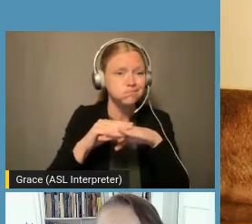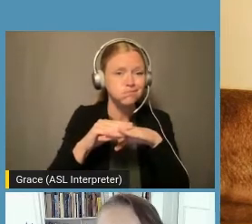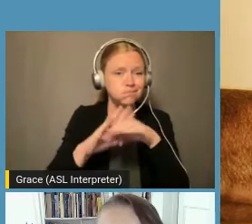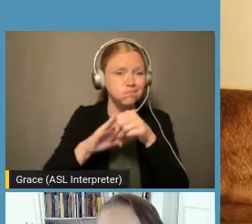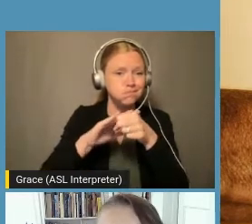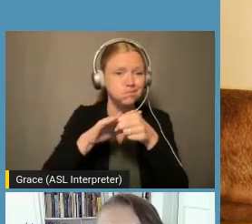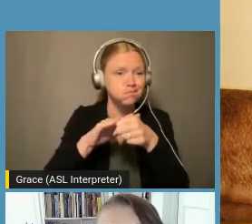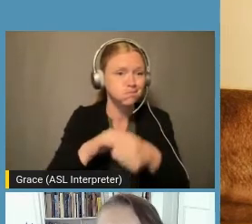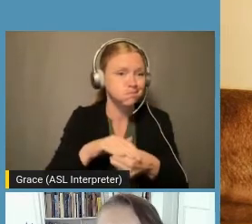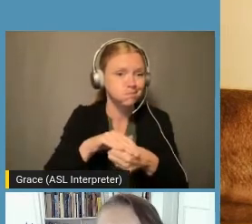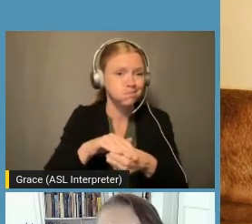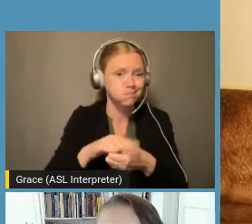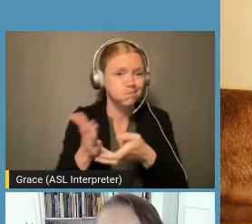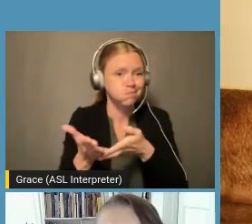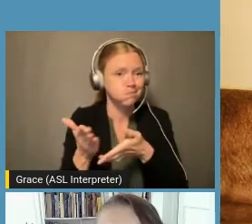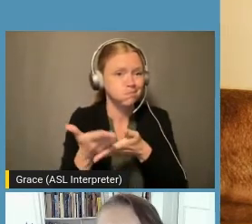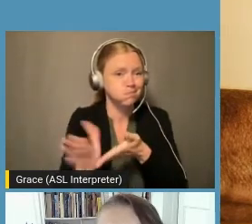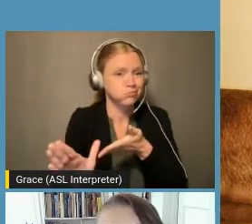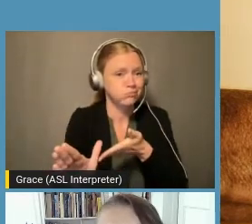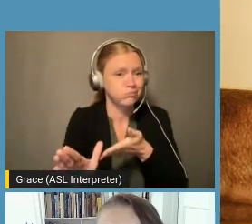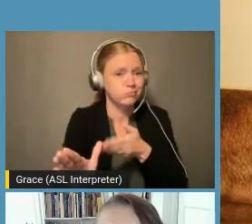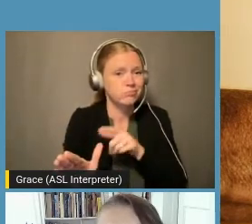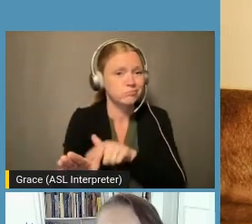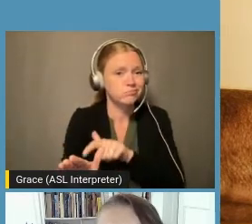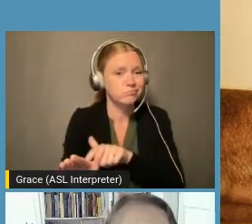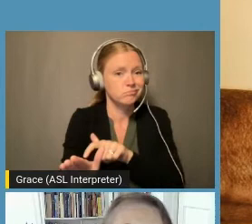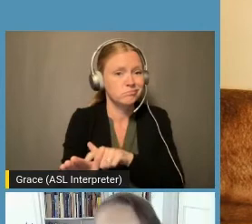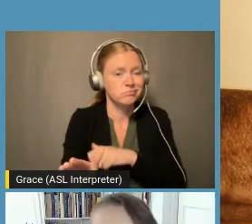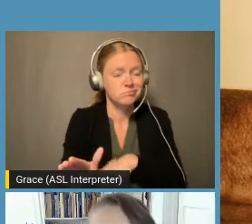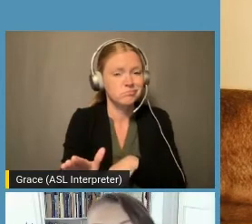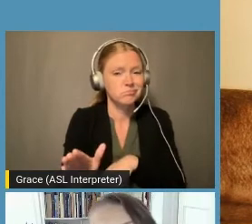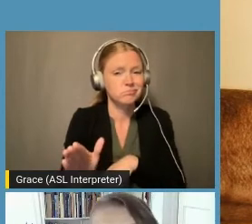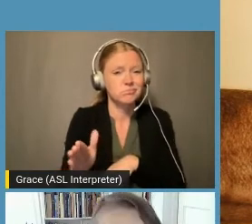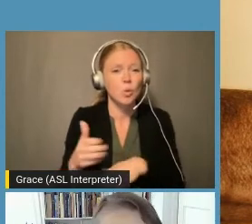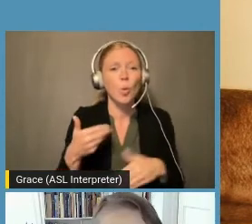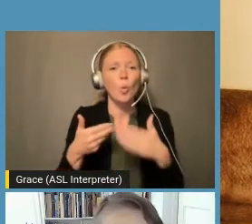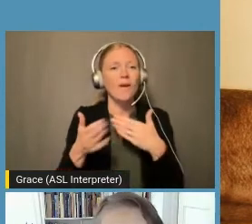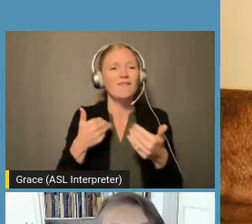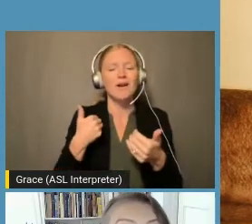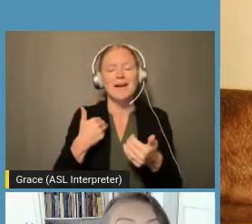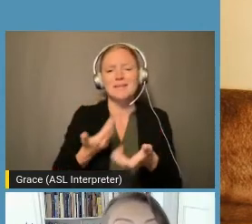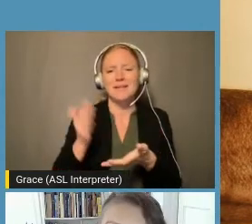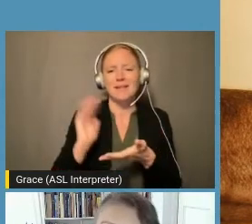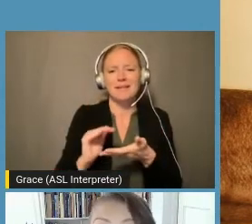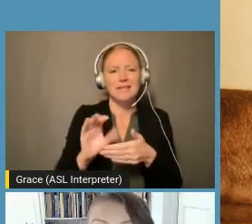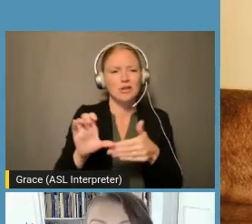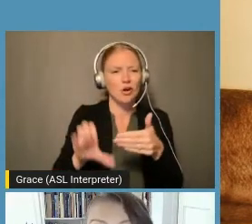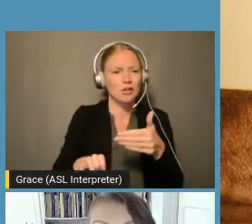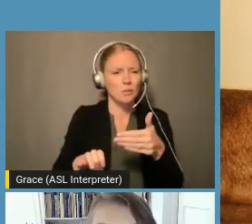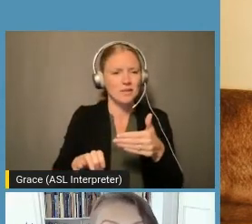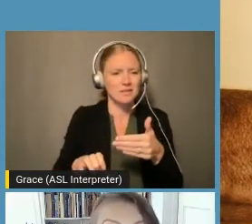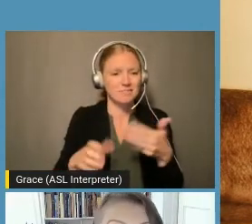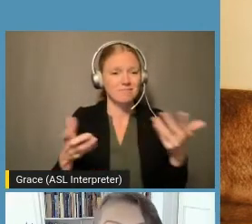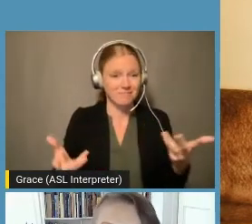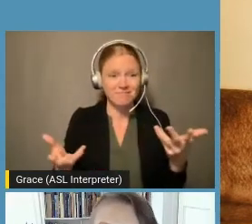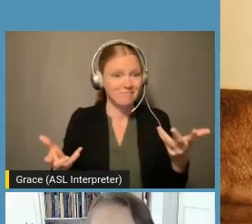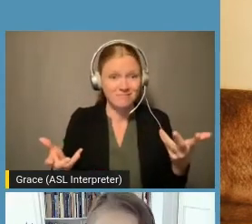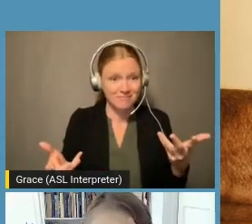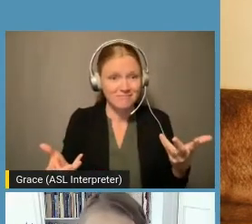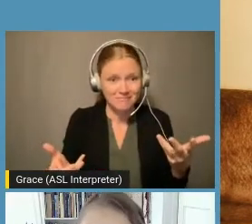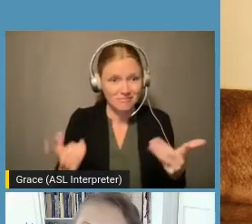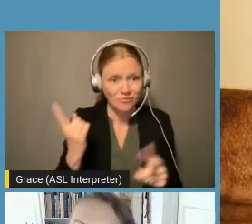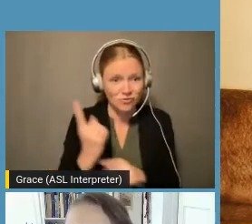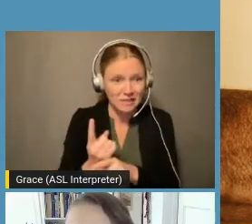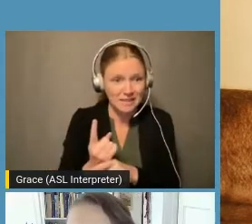pressed out is the thing that has the least, you know, consequence for not doing, right? I mean, it's